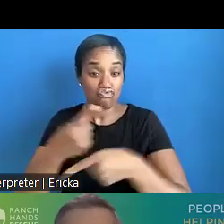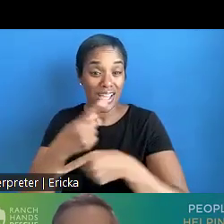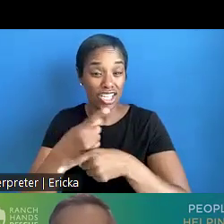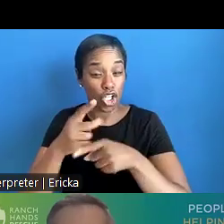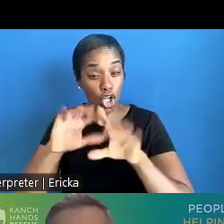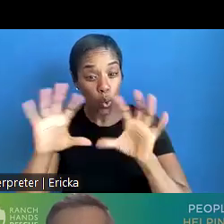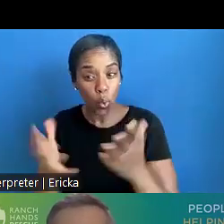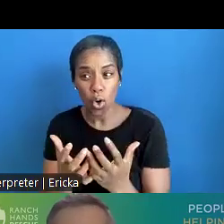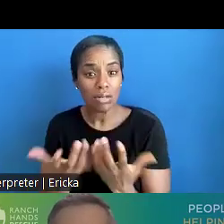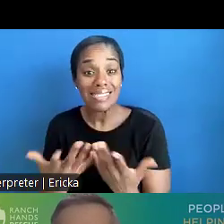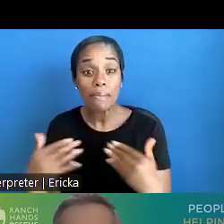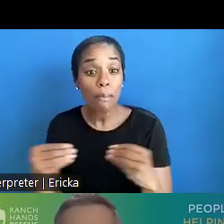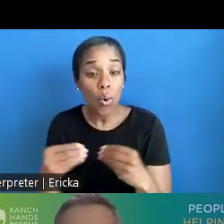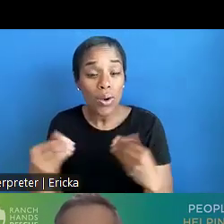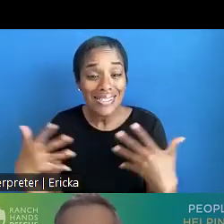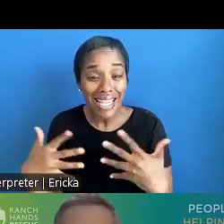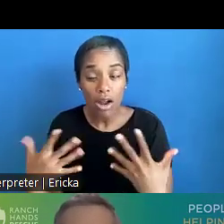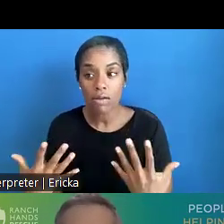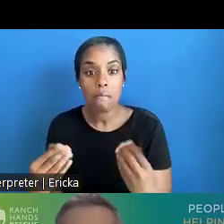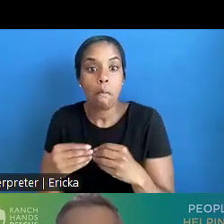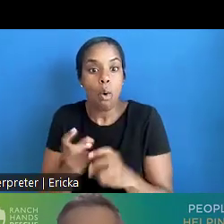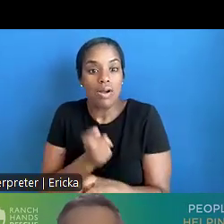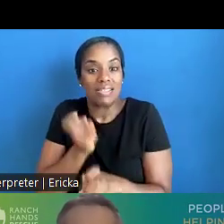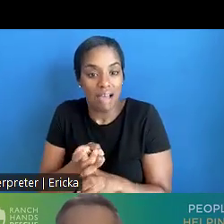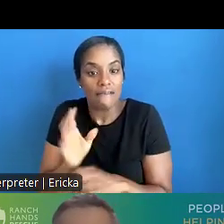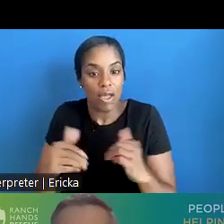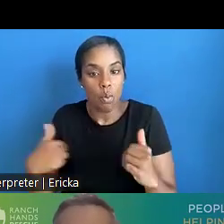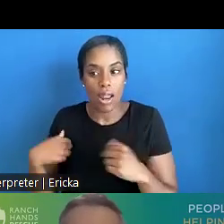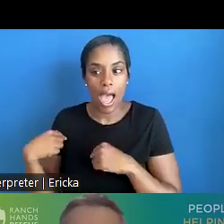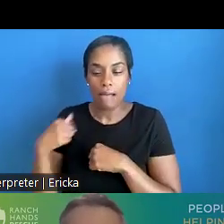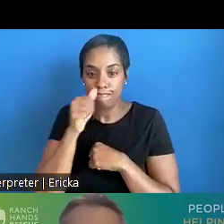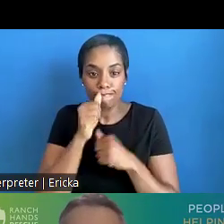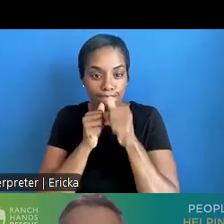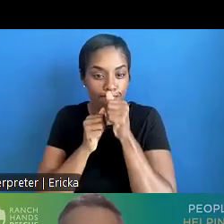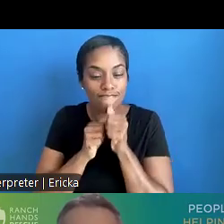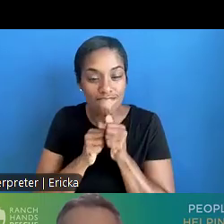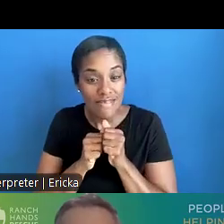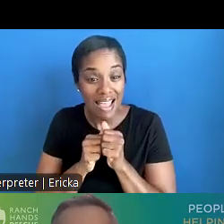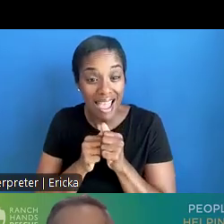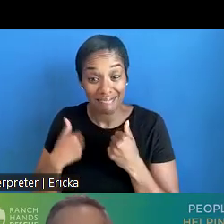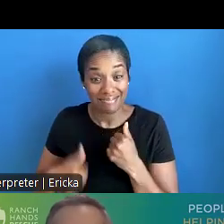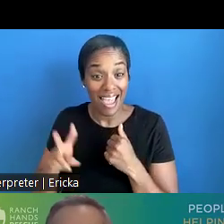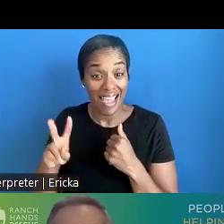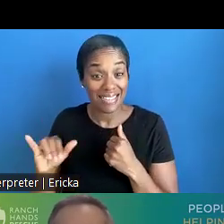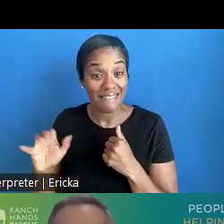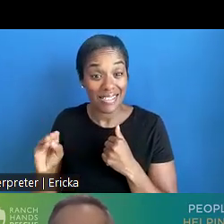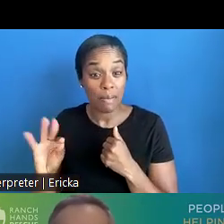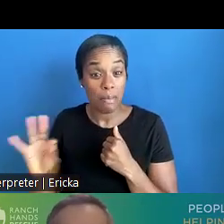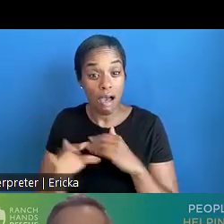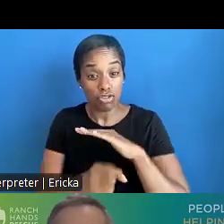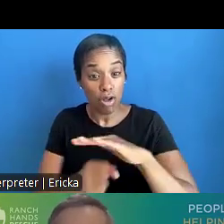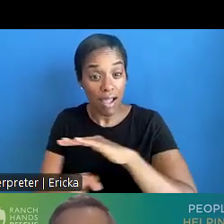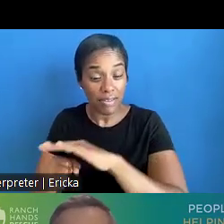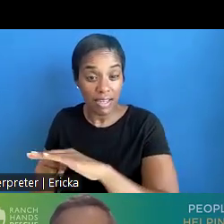and harder than what I did and had to endure as a victim of trafficking. That may seem shocking to many of us, but it